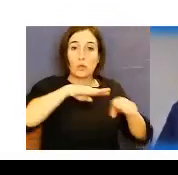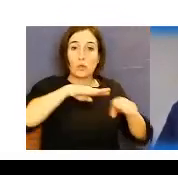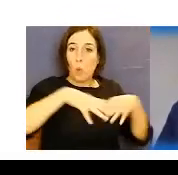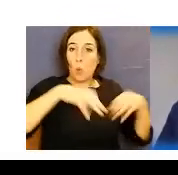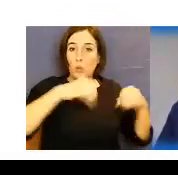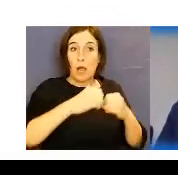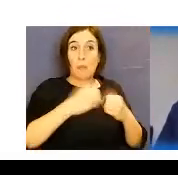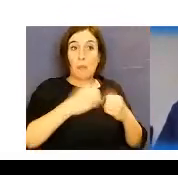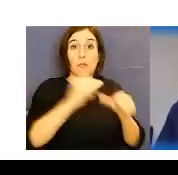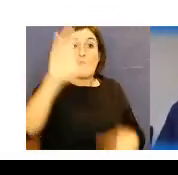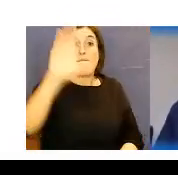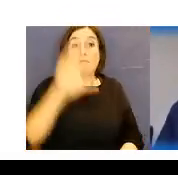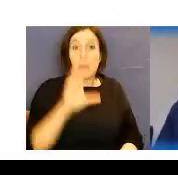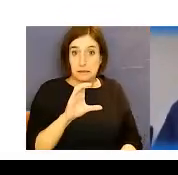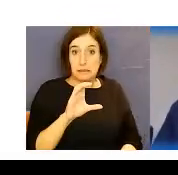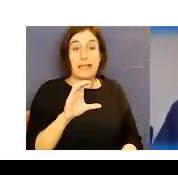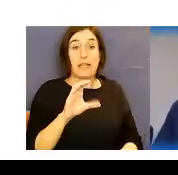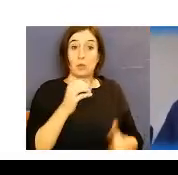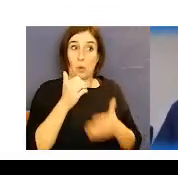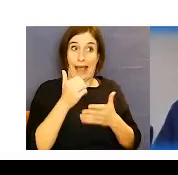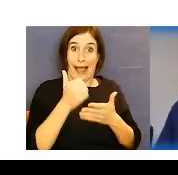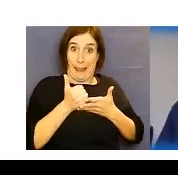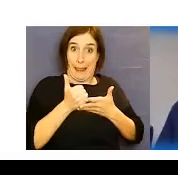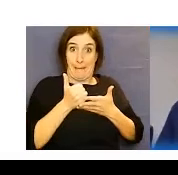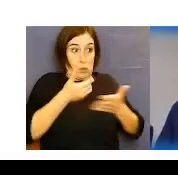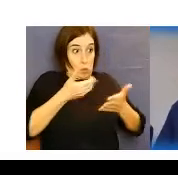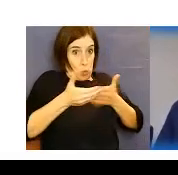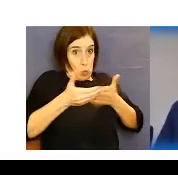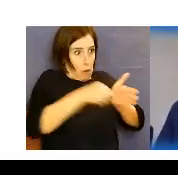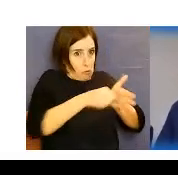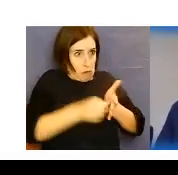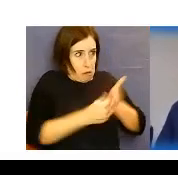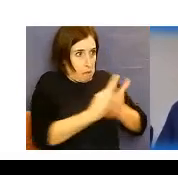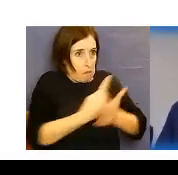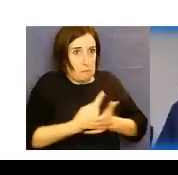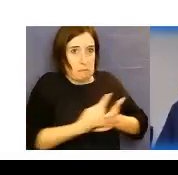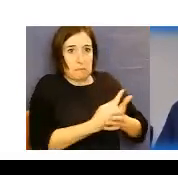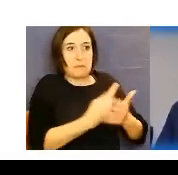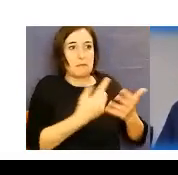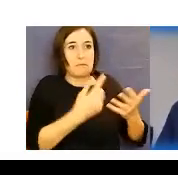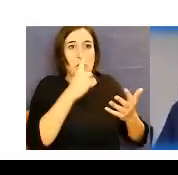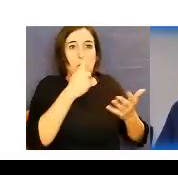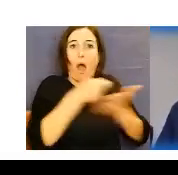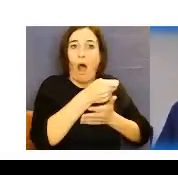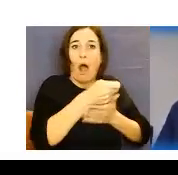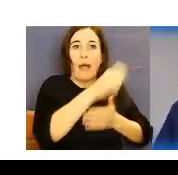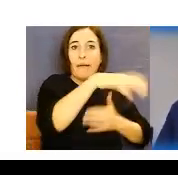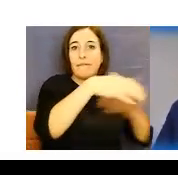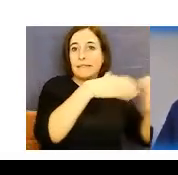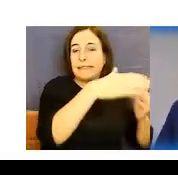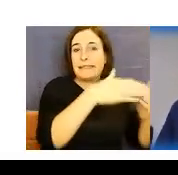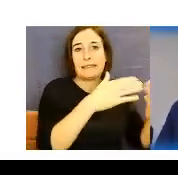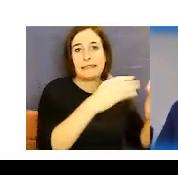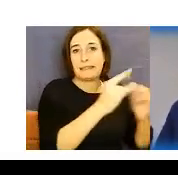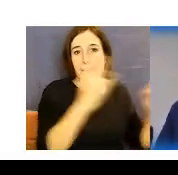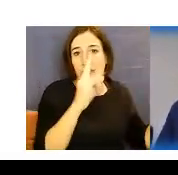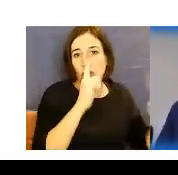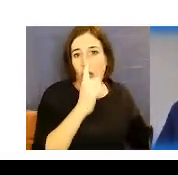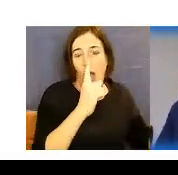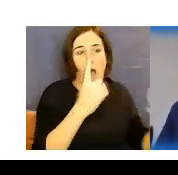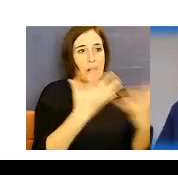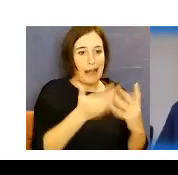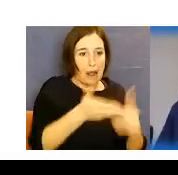fees to tackle, you know, some of the areas around the challenges that we faced, you know, hiring of facilities, you know, getting people more engaged. So we ended up